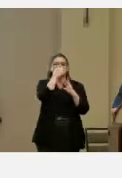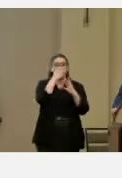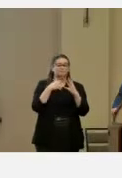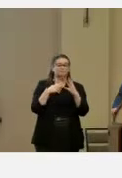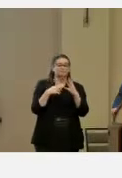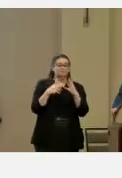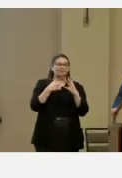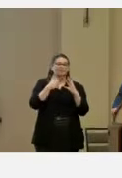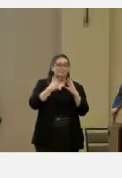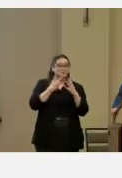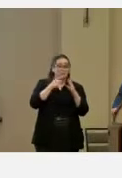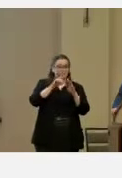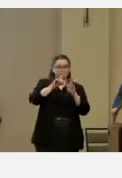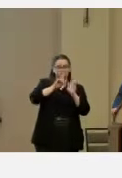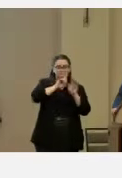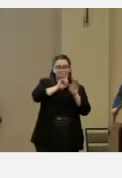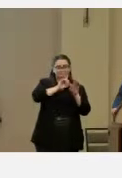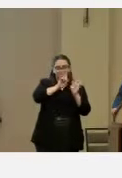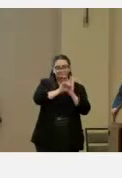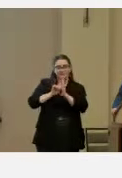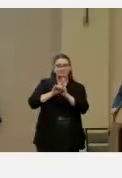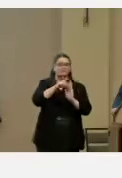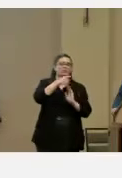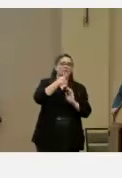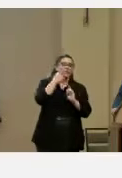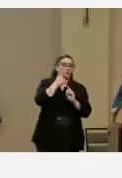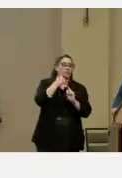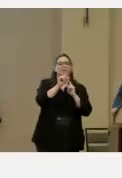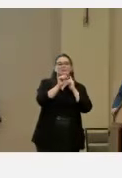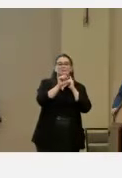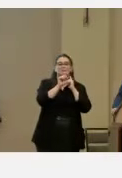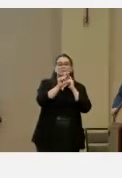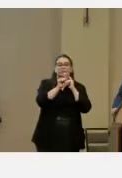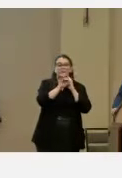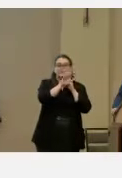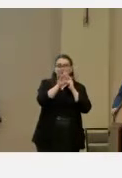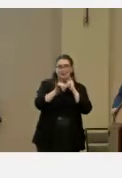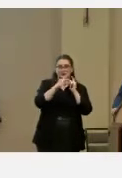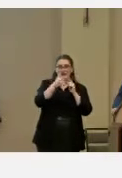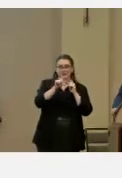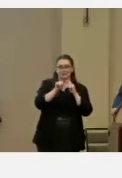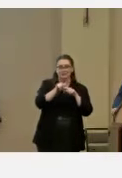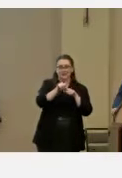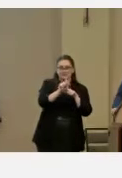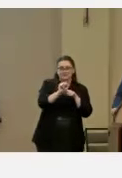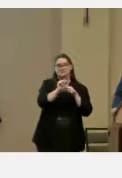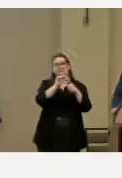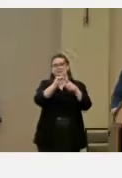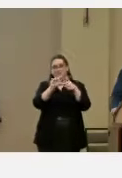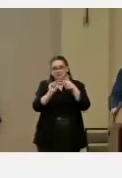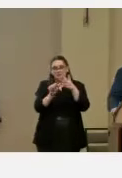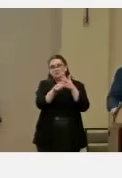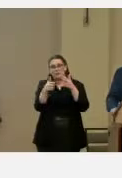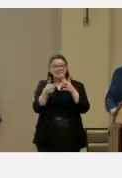the salivary glands, antibodies to the parotid glands, antibodies to carbonic anhydrase. And